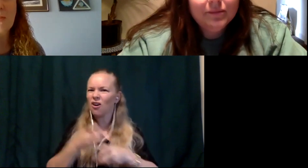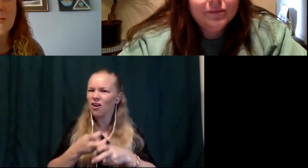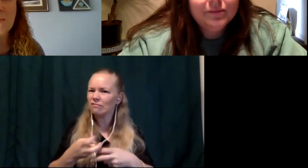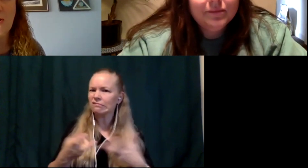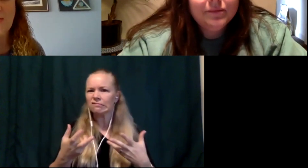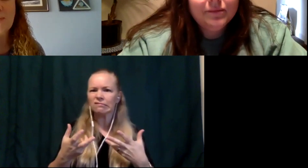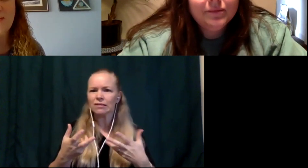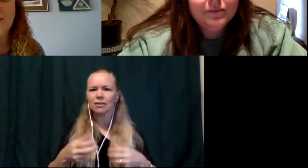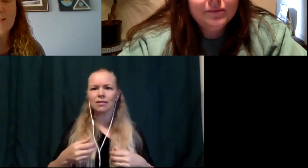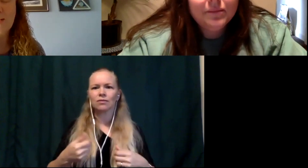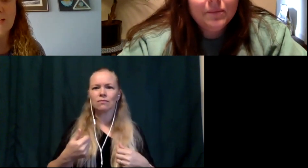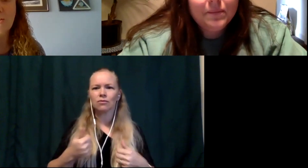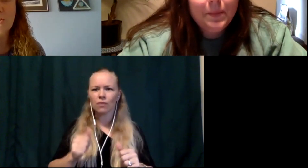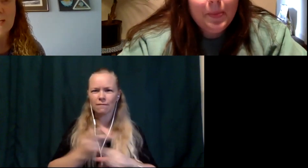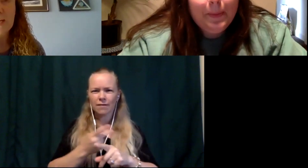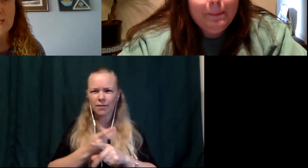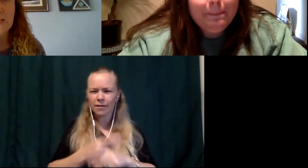we think about it, because